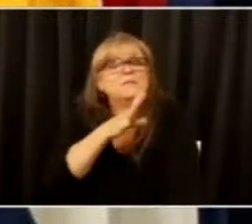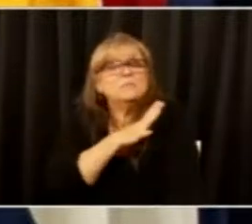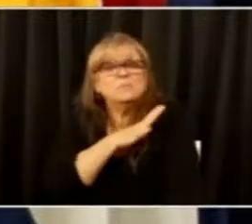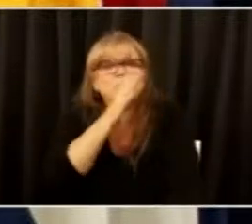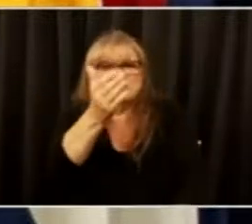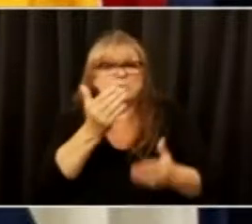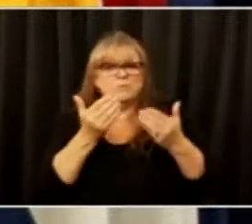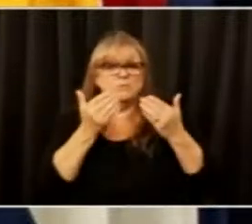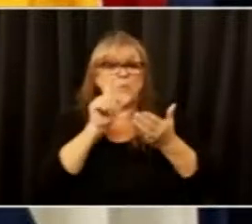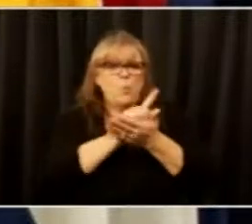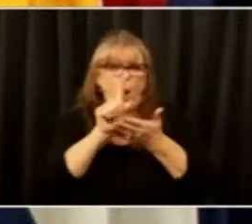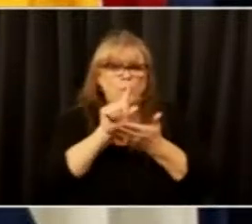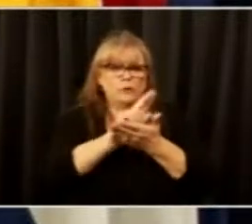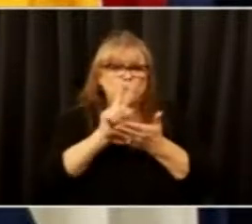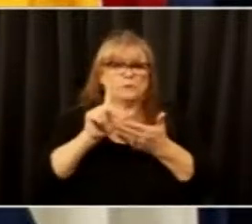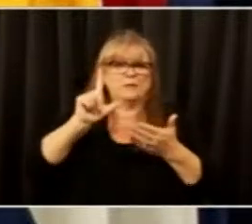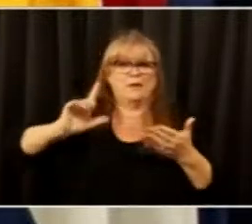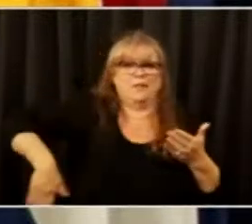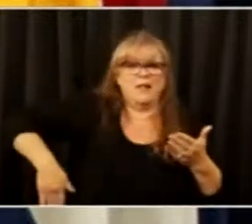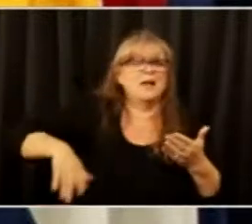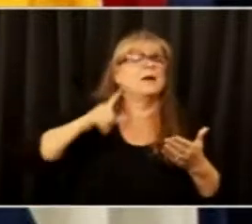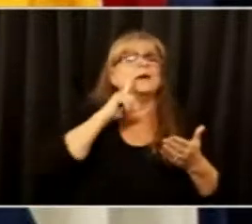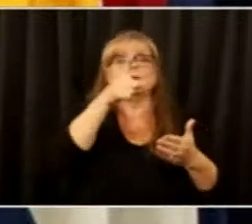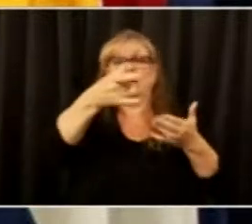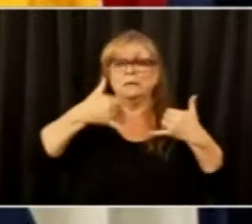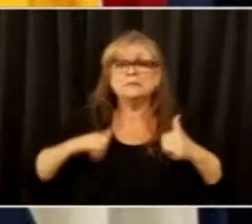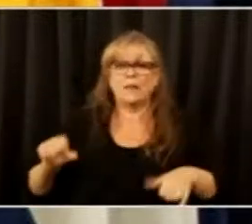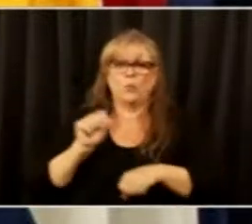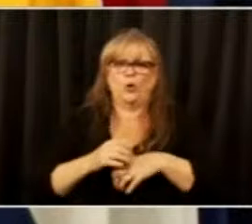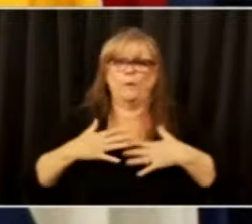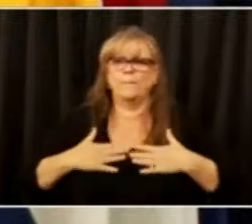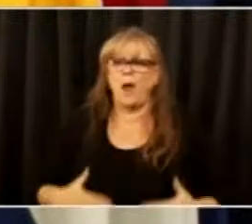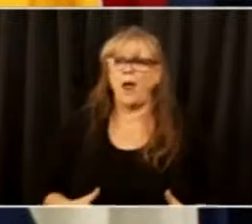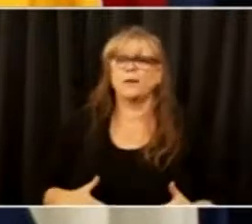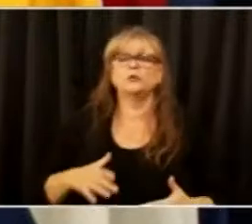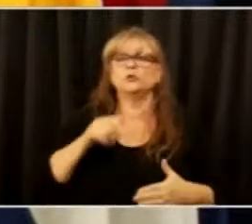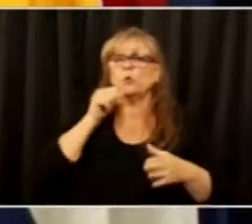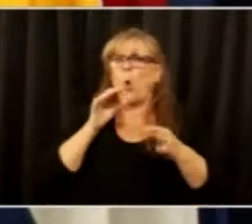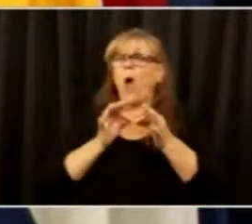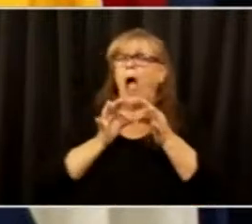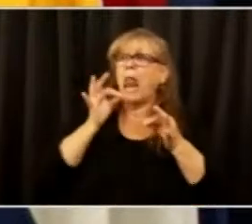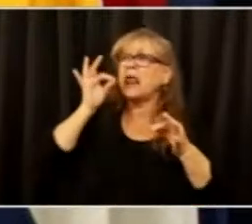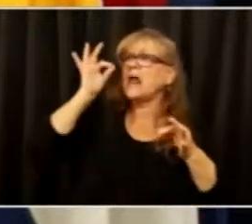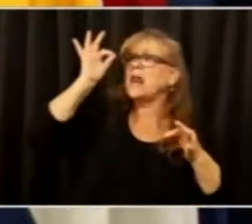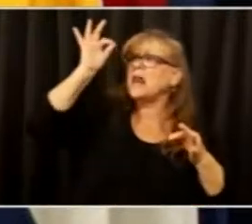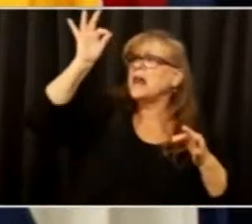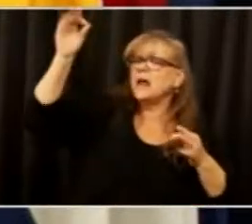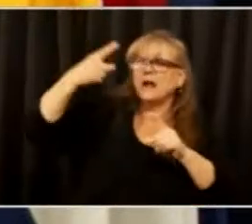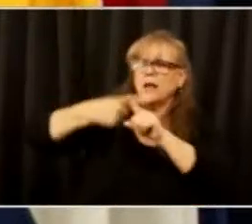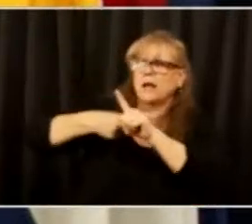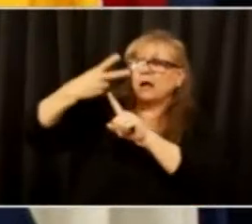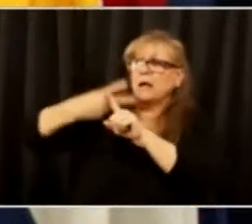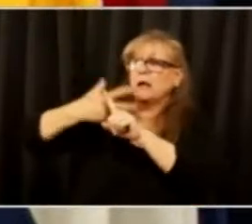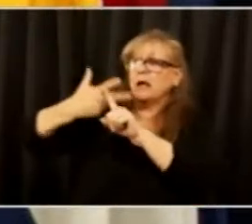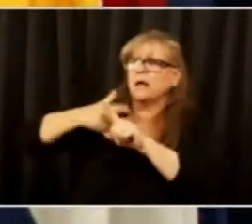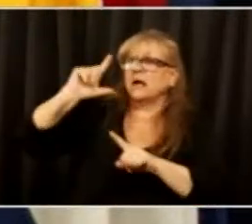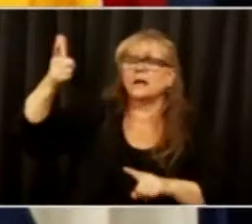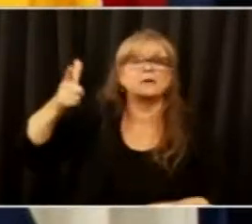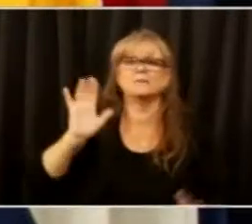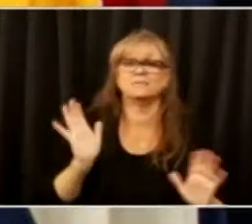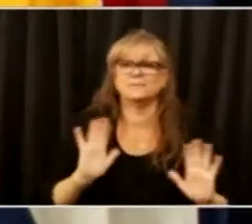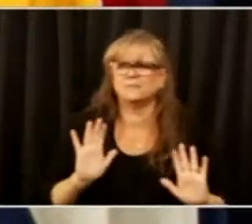work, right? Don't panic. You need to get it soon. Don't put it off months. But if you, oh, I missed the date, it was last week, should I still get the second